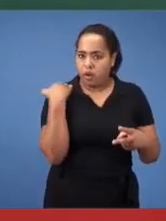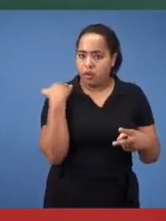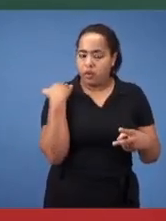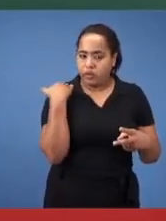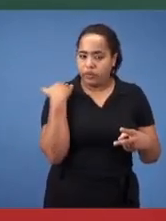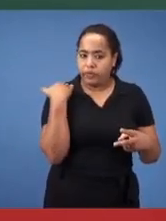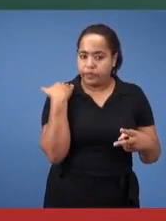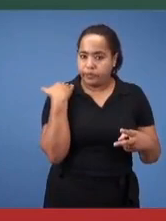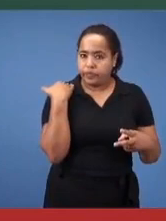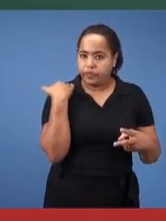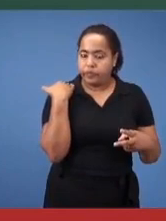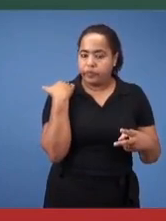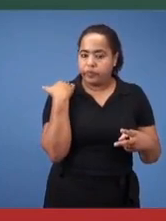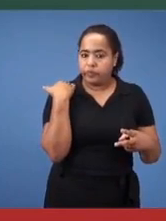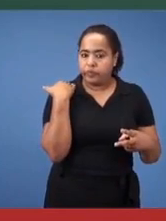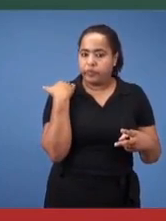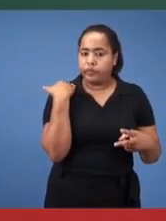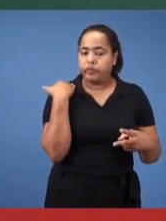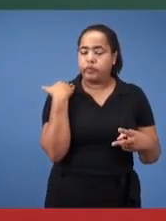We're going to kill it.